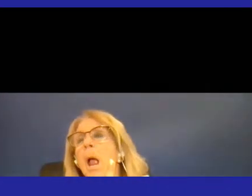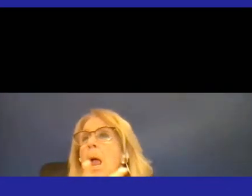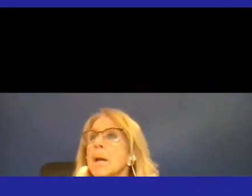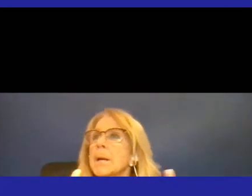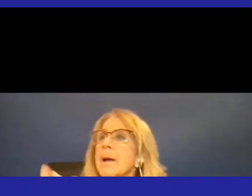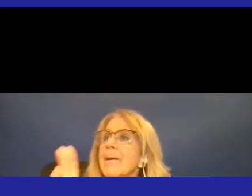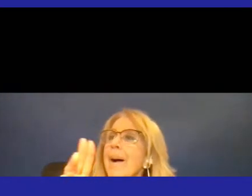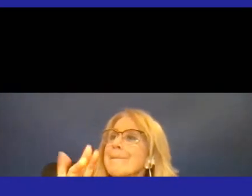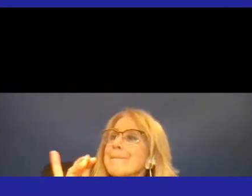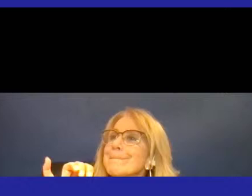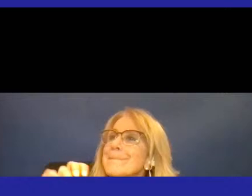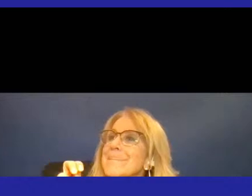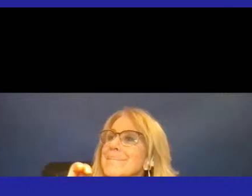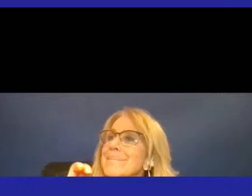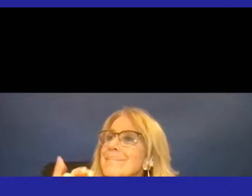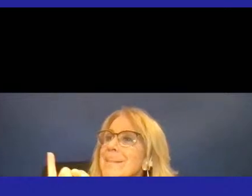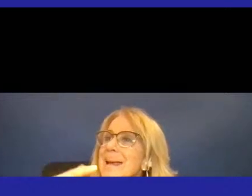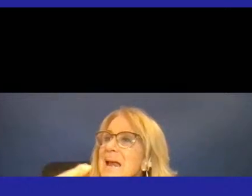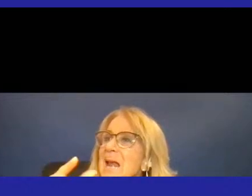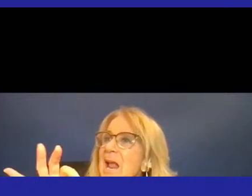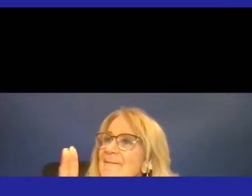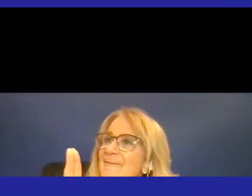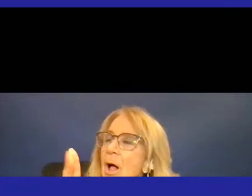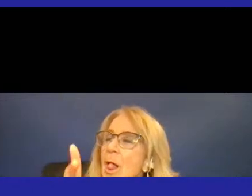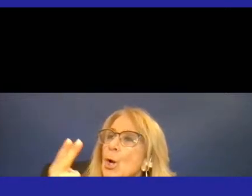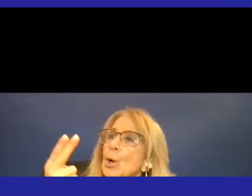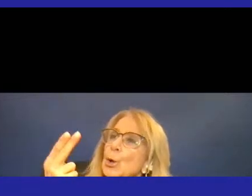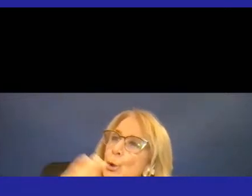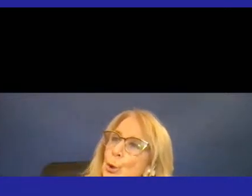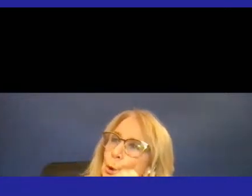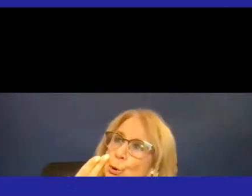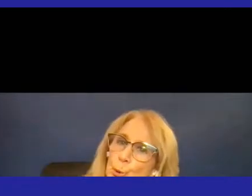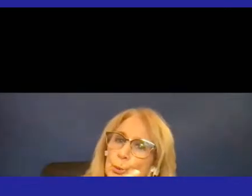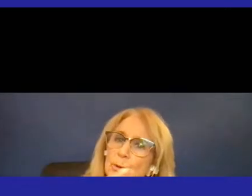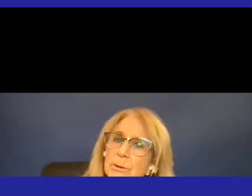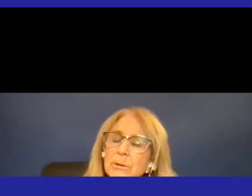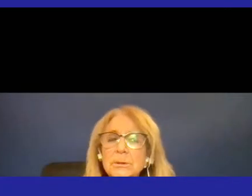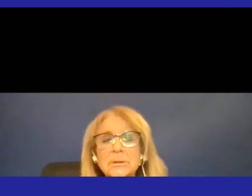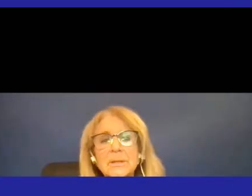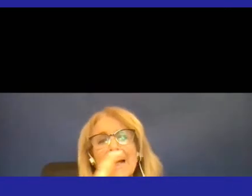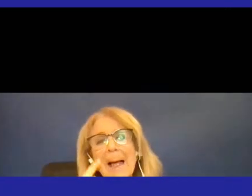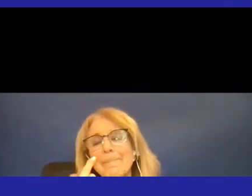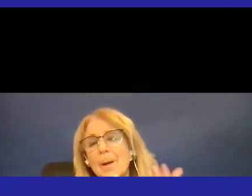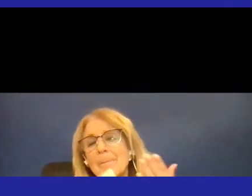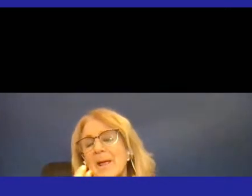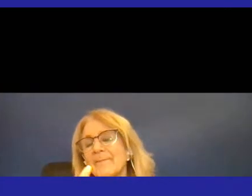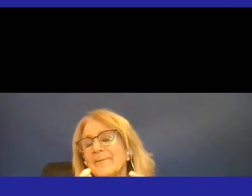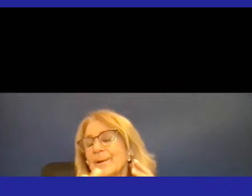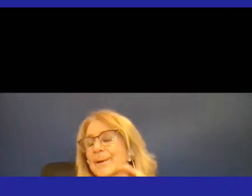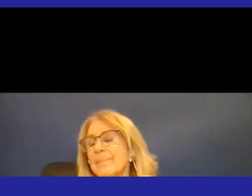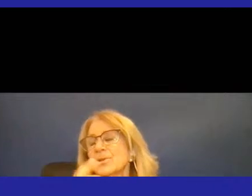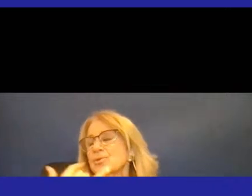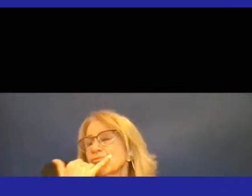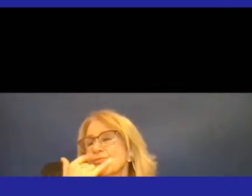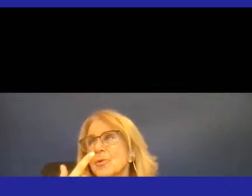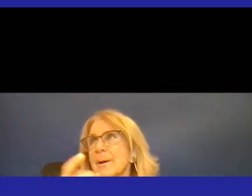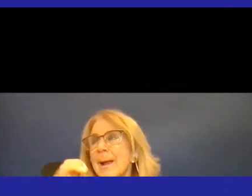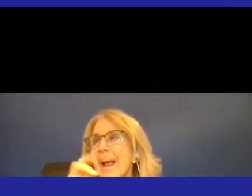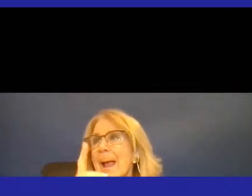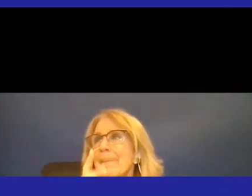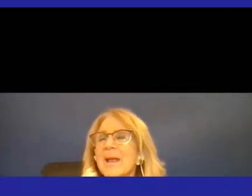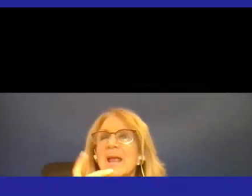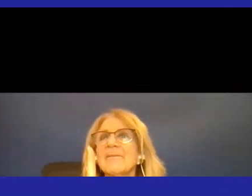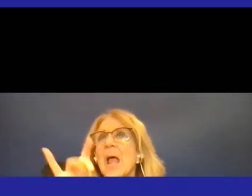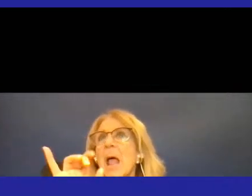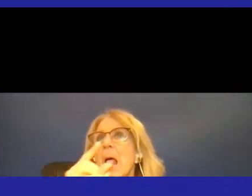think the Epic one, I mean, I probably have these numbers wrong. It was something like if they logged in 3 times in the last 6